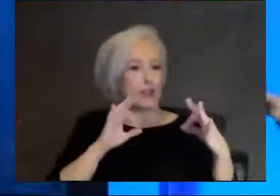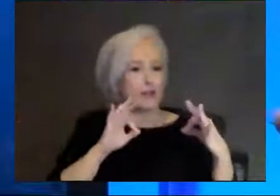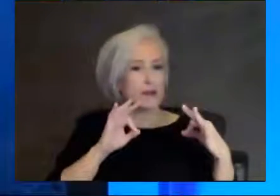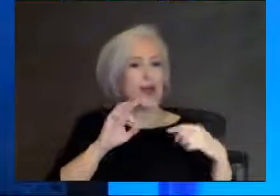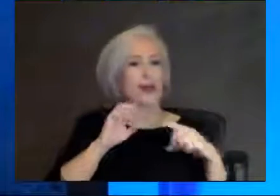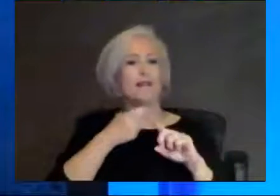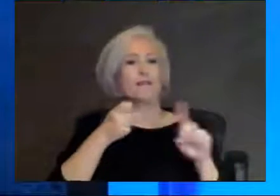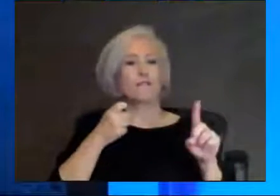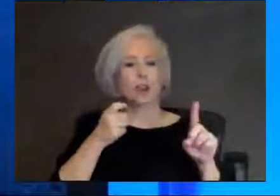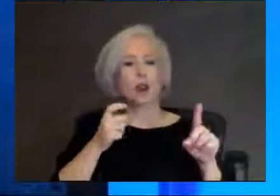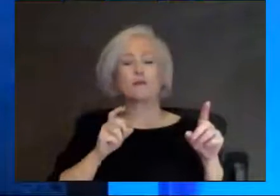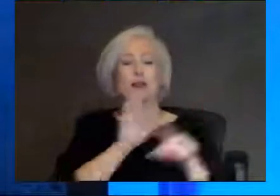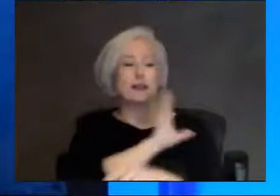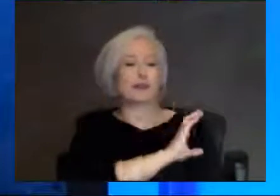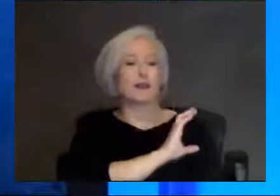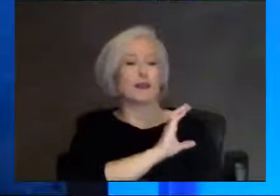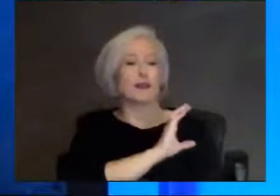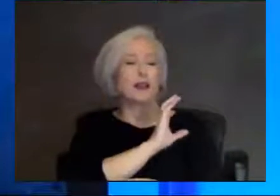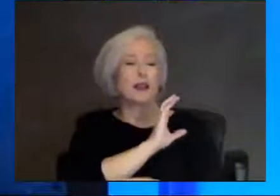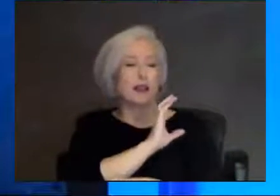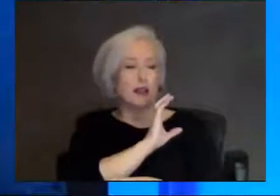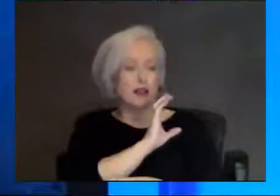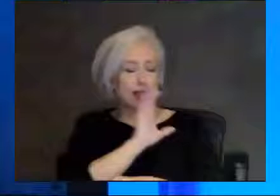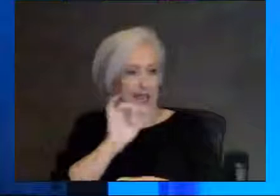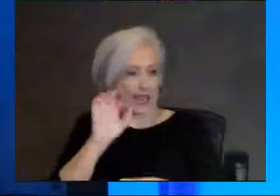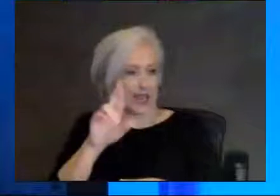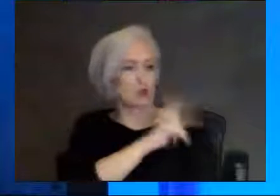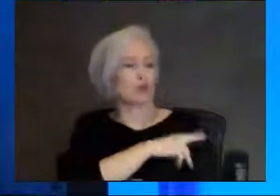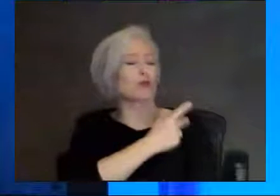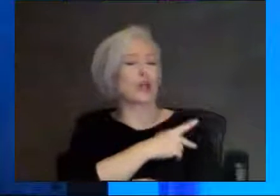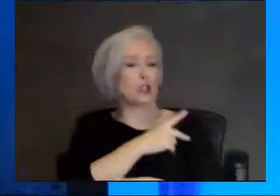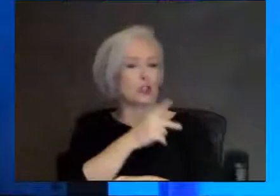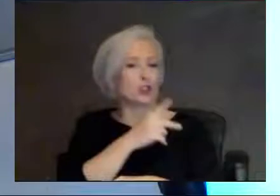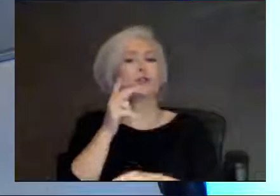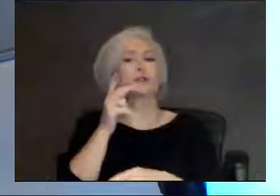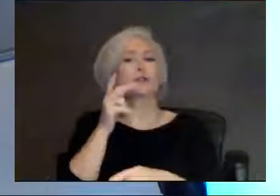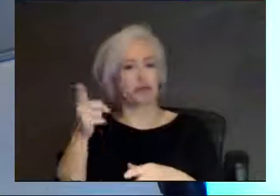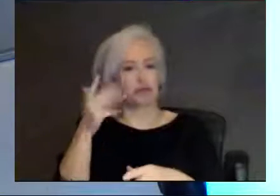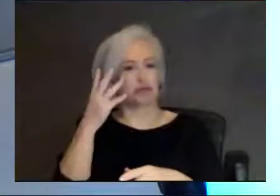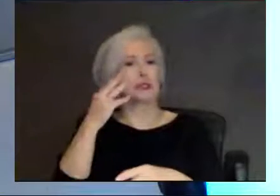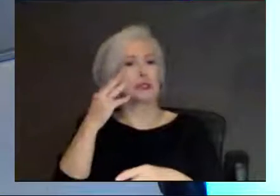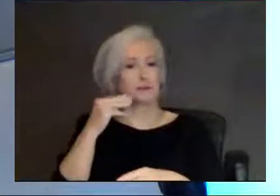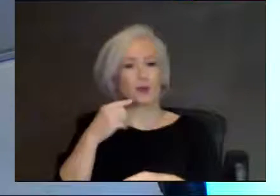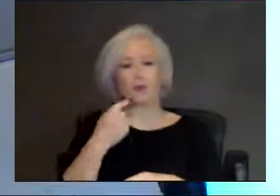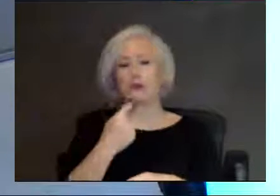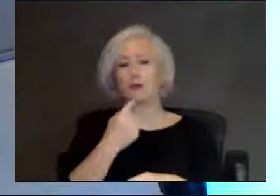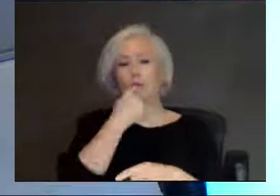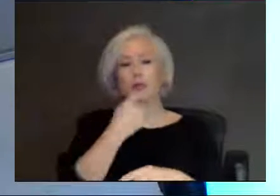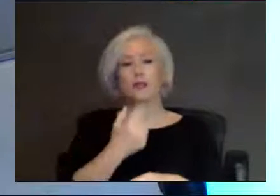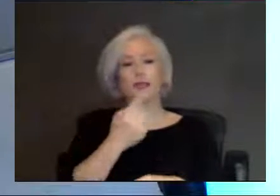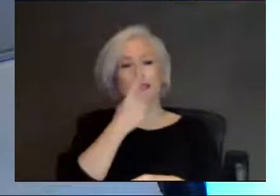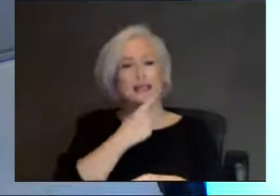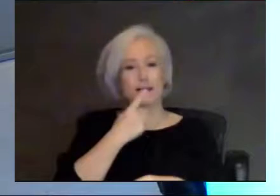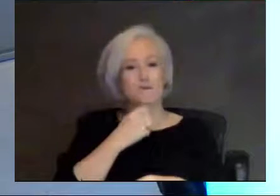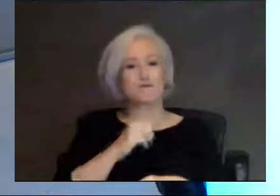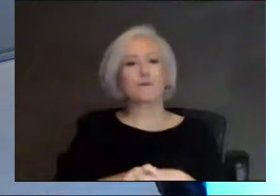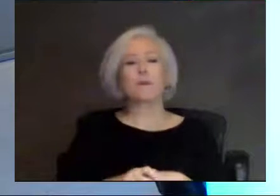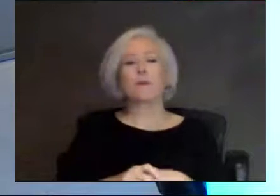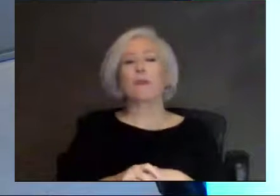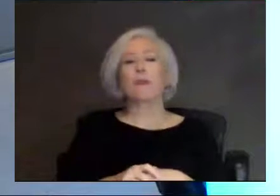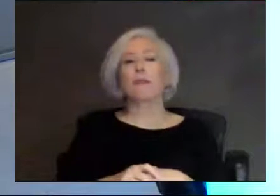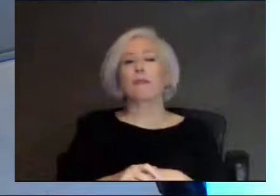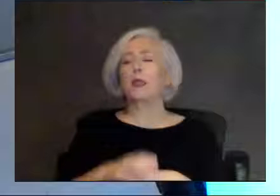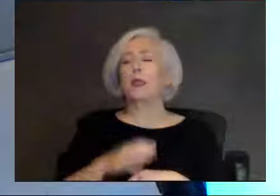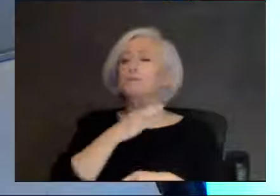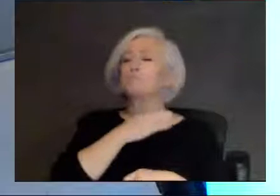tests, especially colon cancer, and that's how I started working on this. So do we know yet why